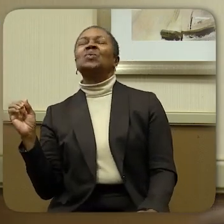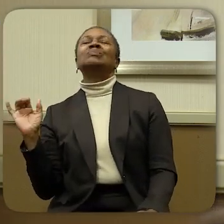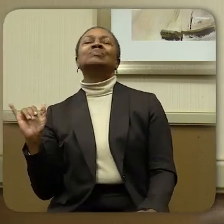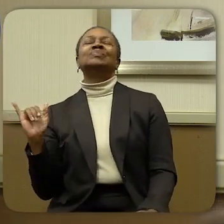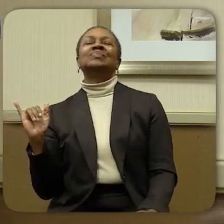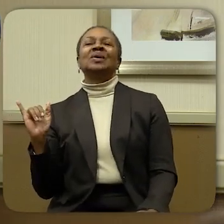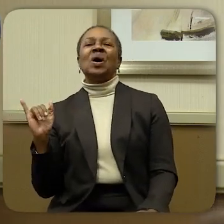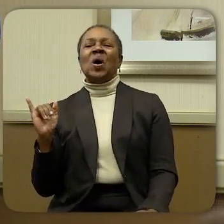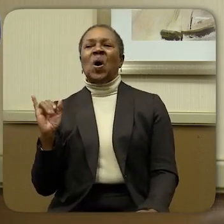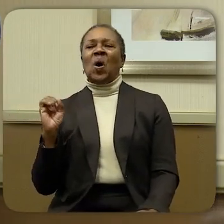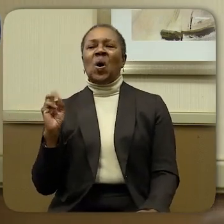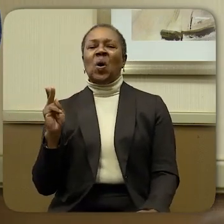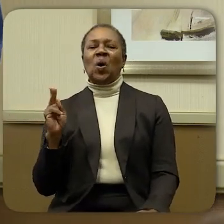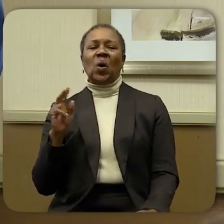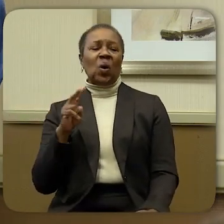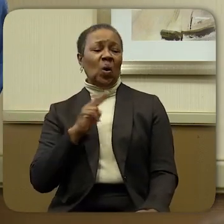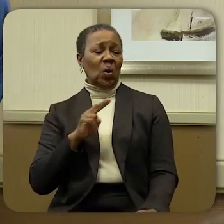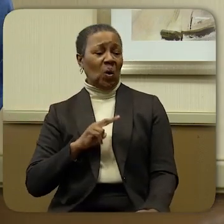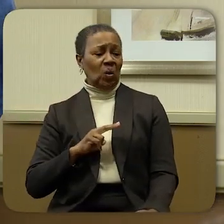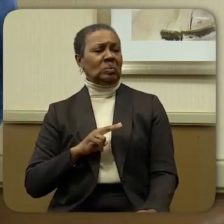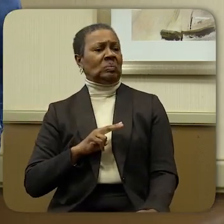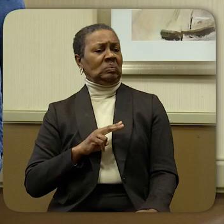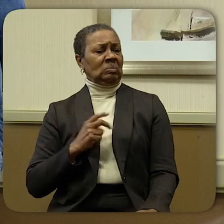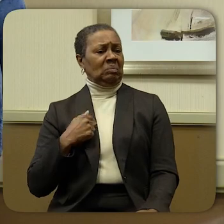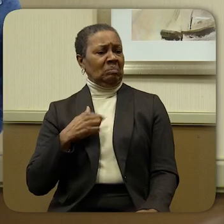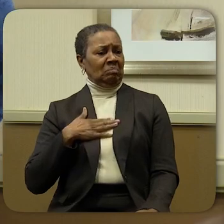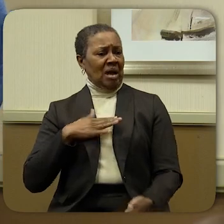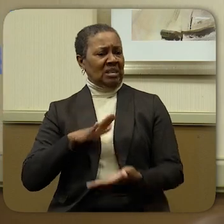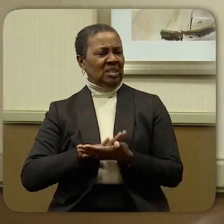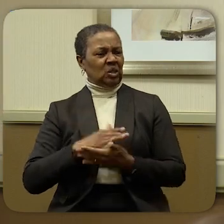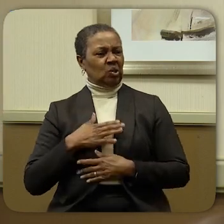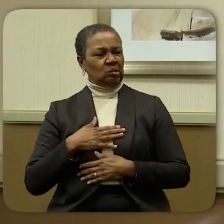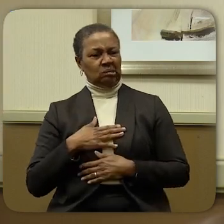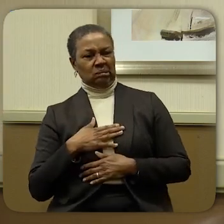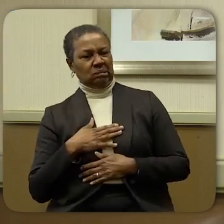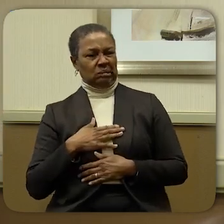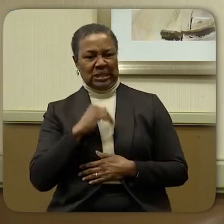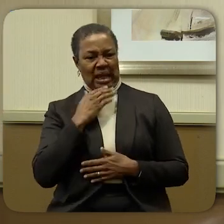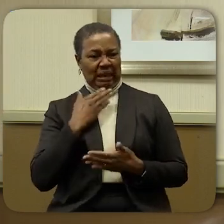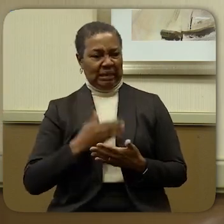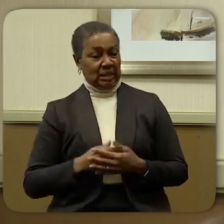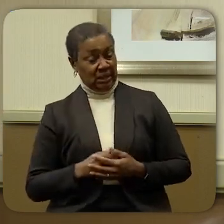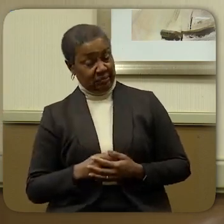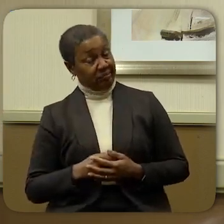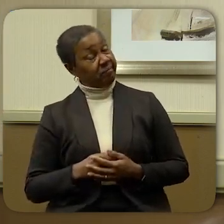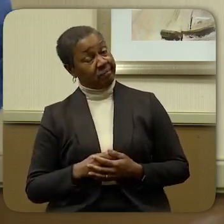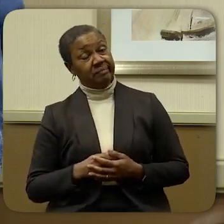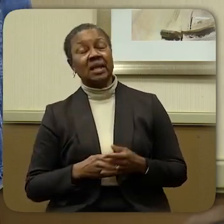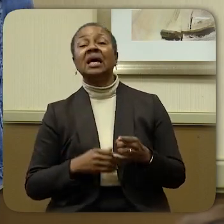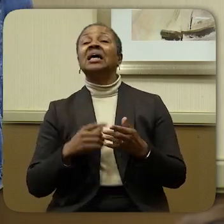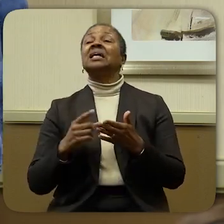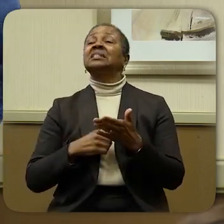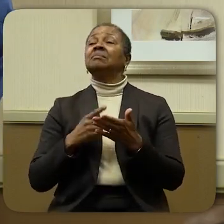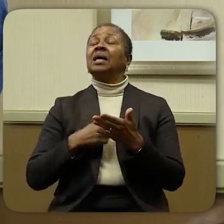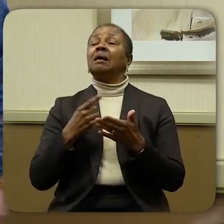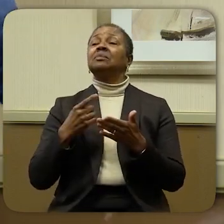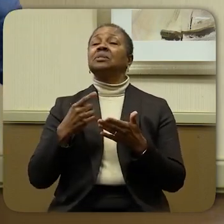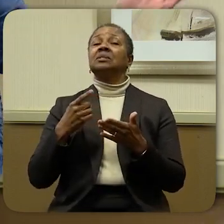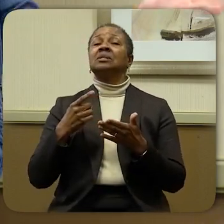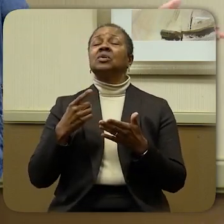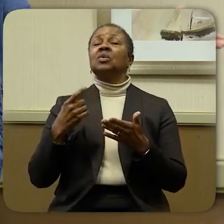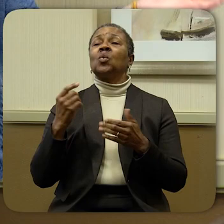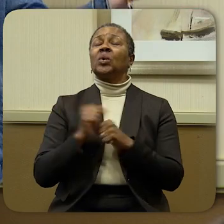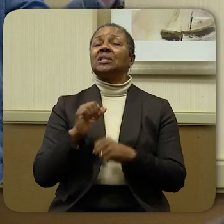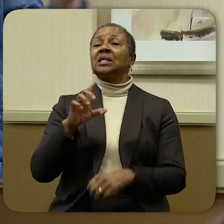my gosh, we're not doing a good job. And I appreciate you bringing up like sometimes like the DEI work. Sometimes